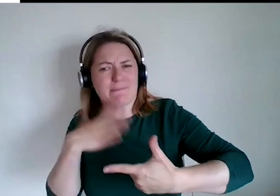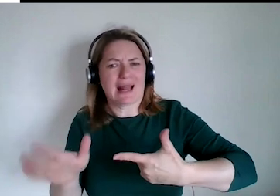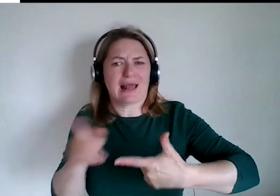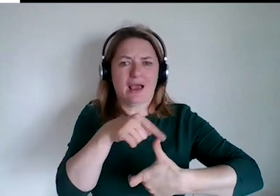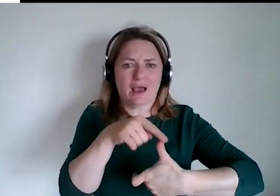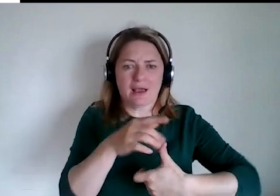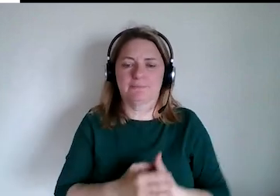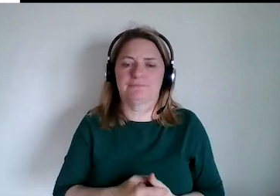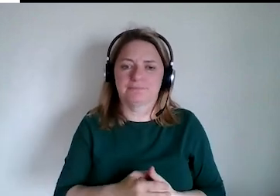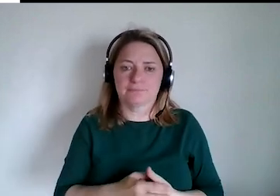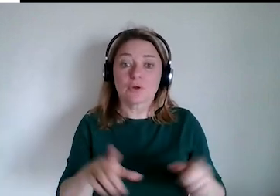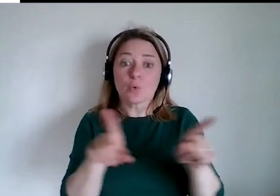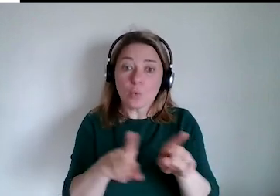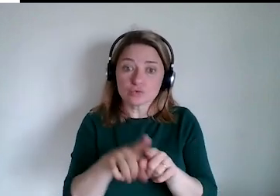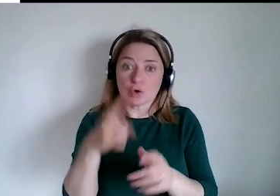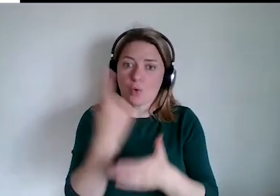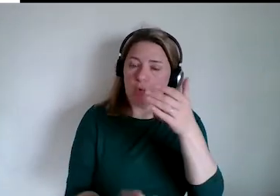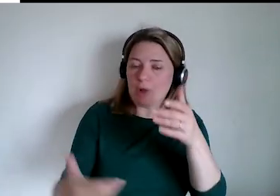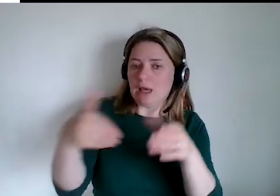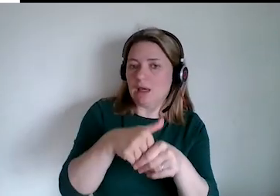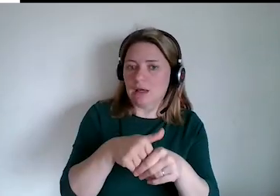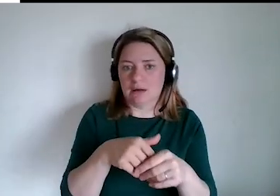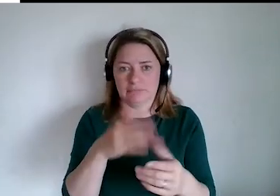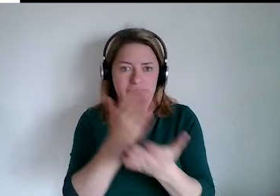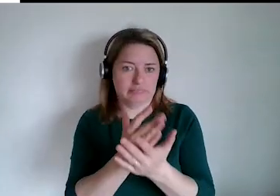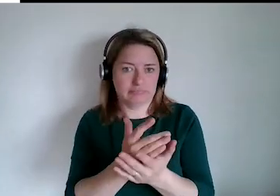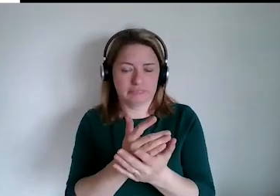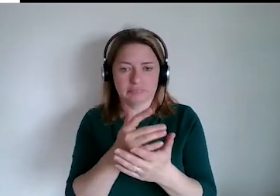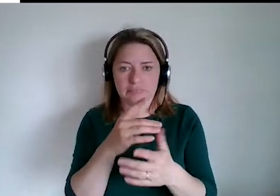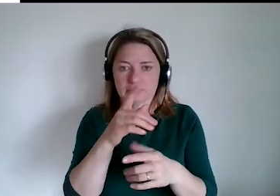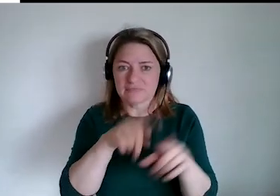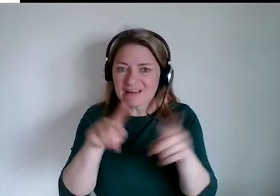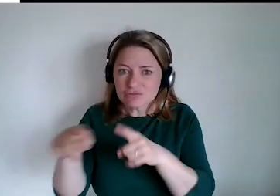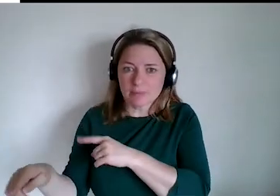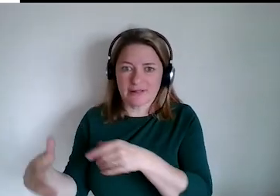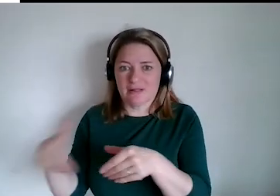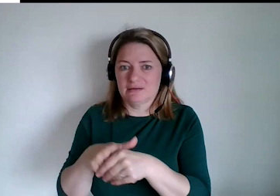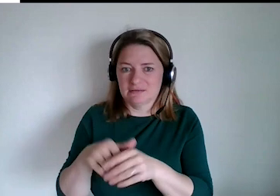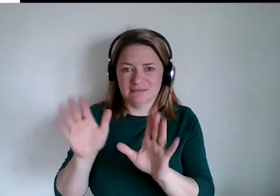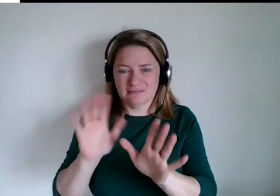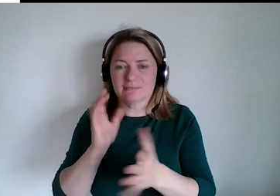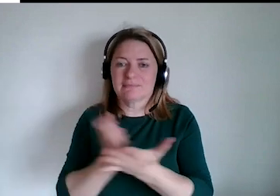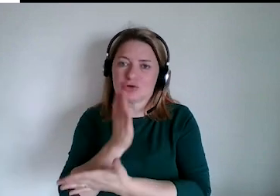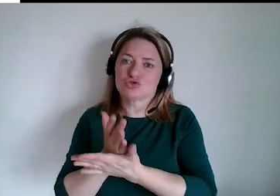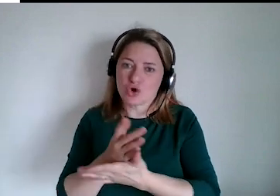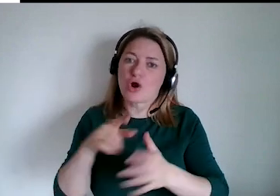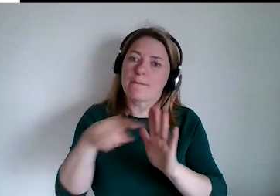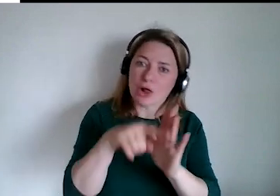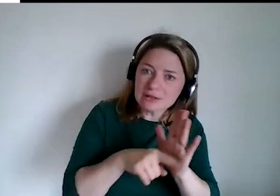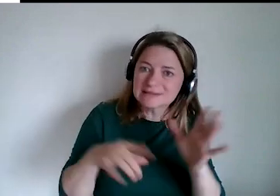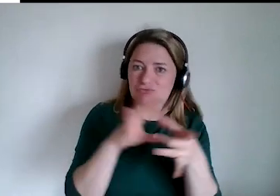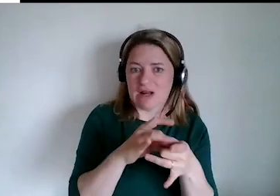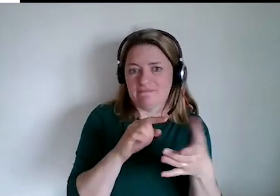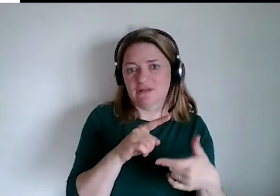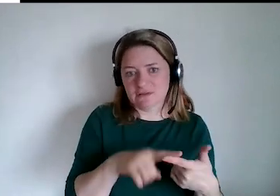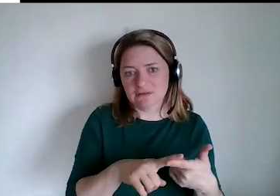policy relevant variables. So lots of people will throw the kitchen sink at the analysis. And I'll say, well,